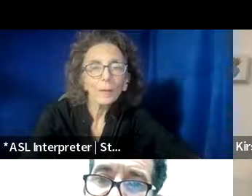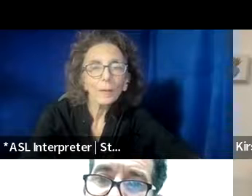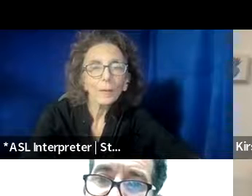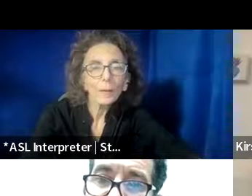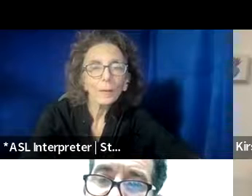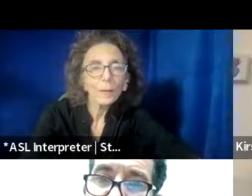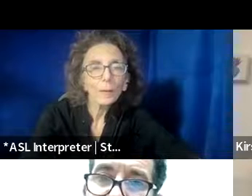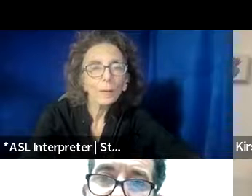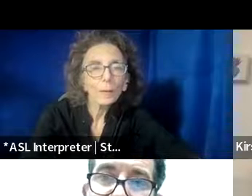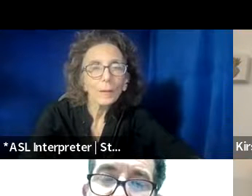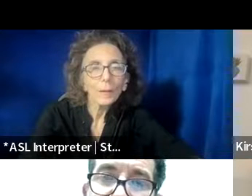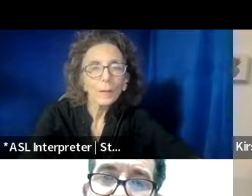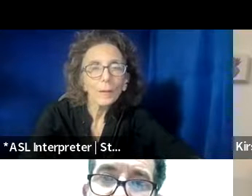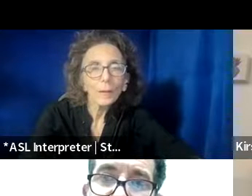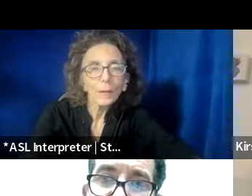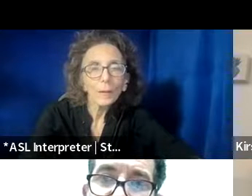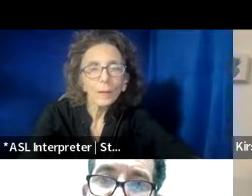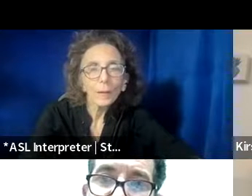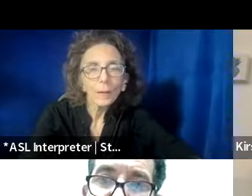in our